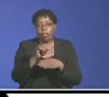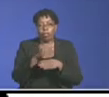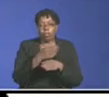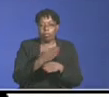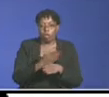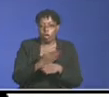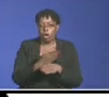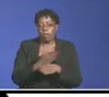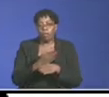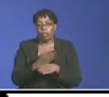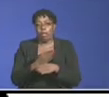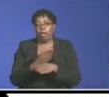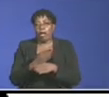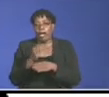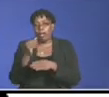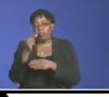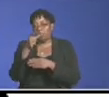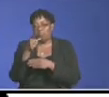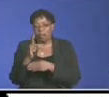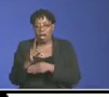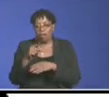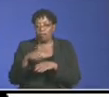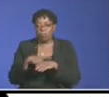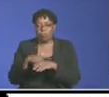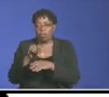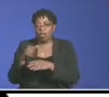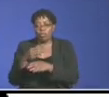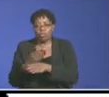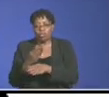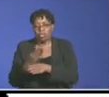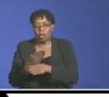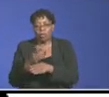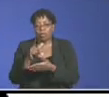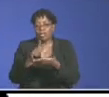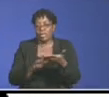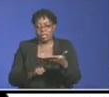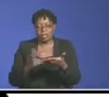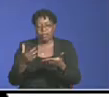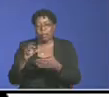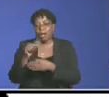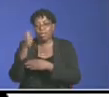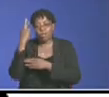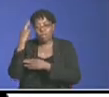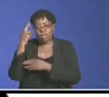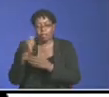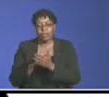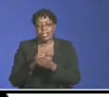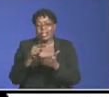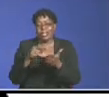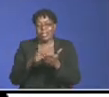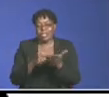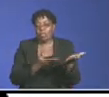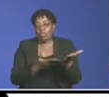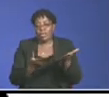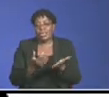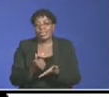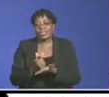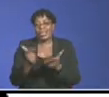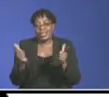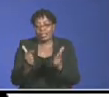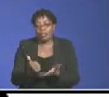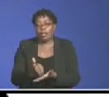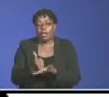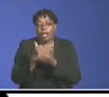to underemployment to part-time workers, and the list goes on. And so this helps to bring a source of relief for so